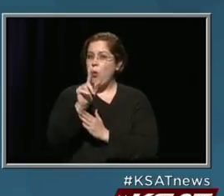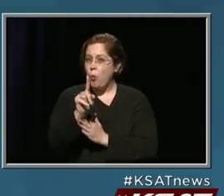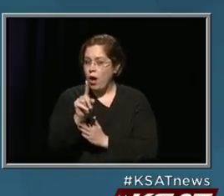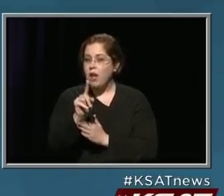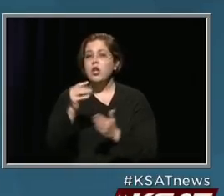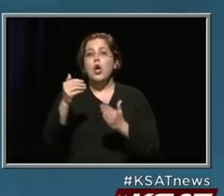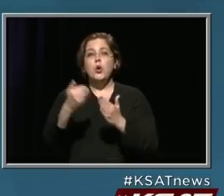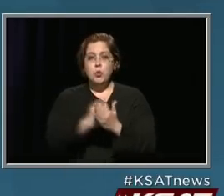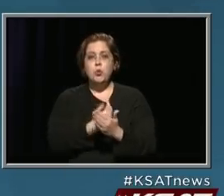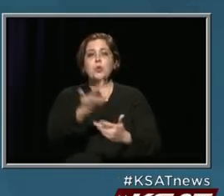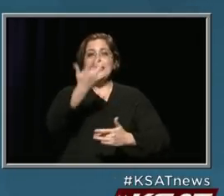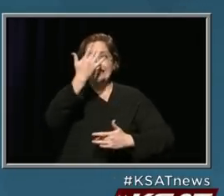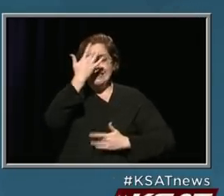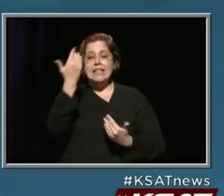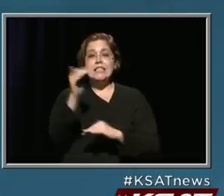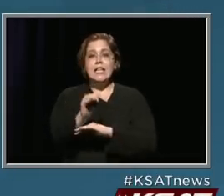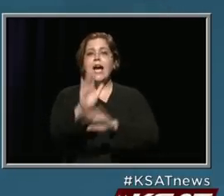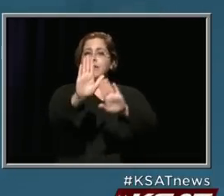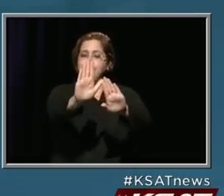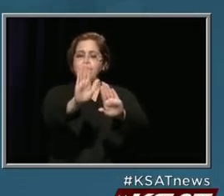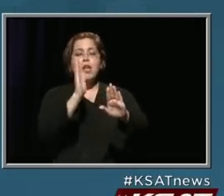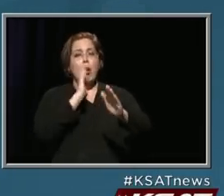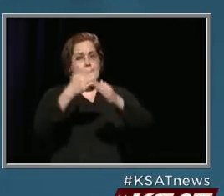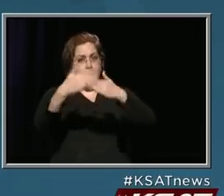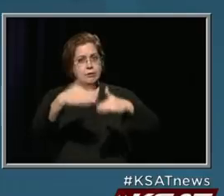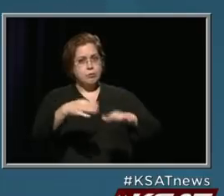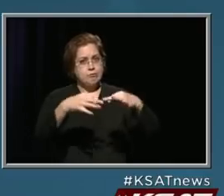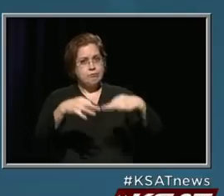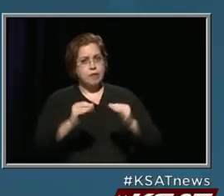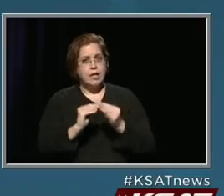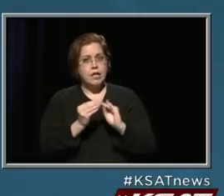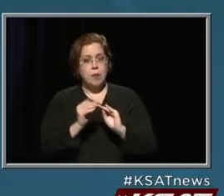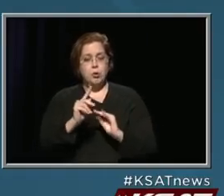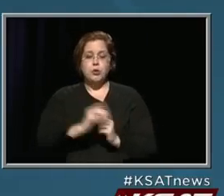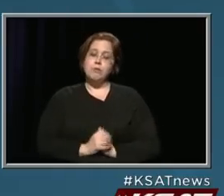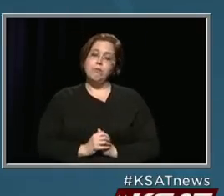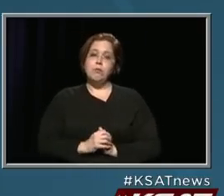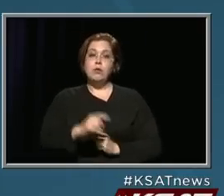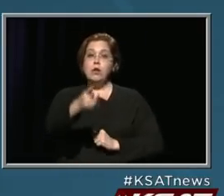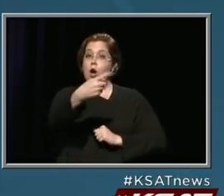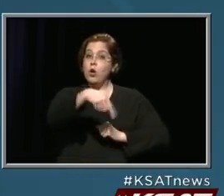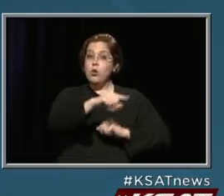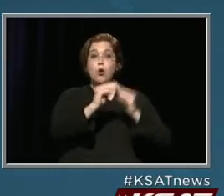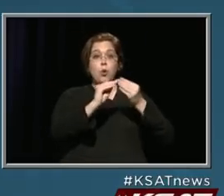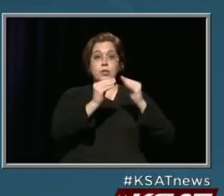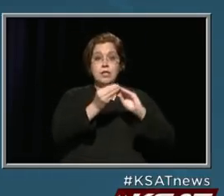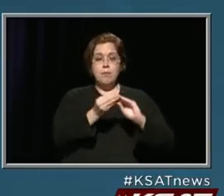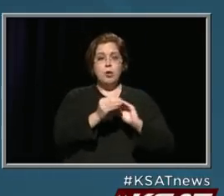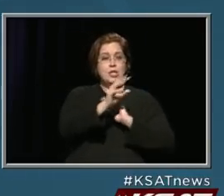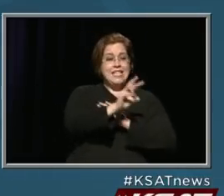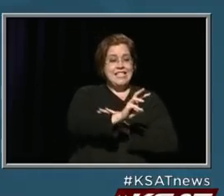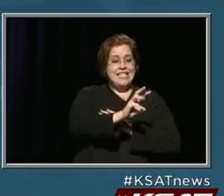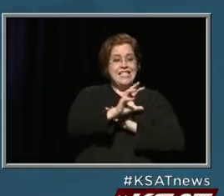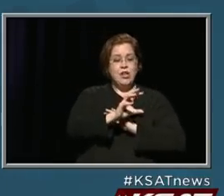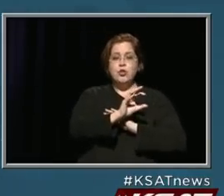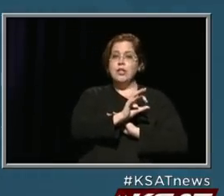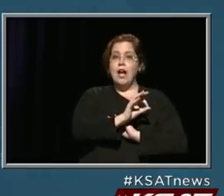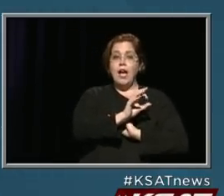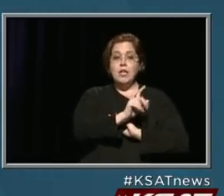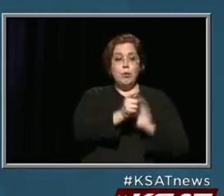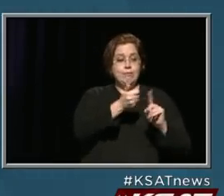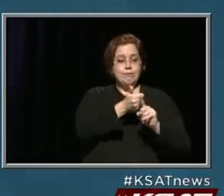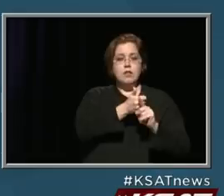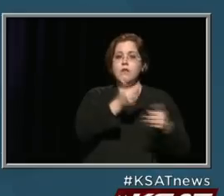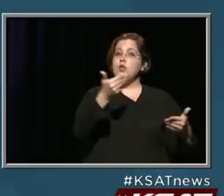5,501 cases tonight. Let me break down these numbers for you. Of those cases, 691 are